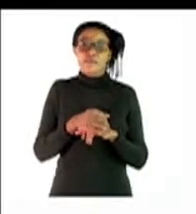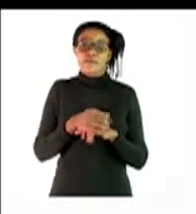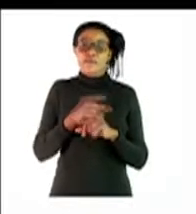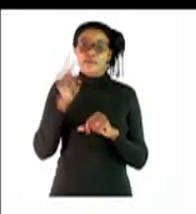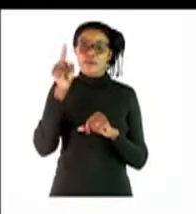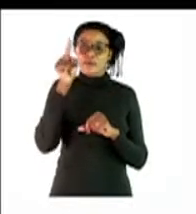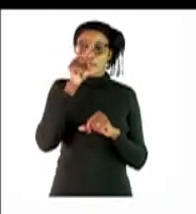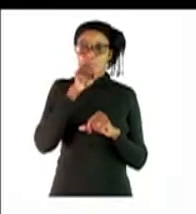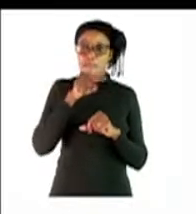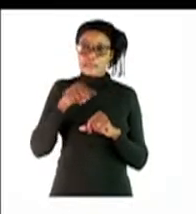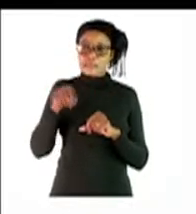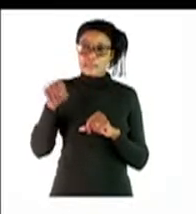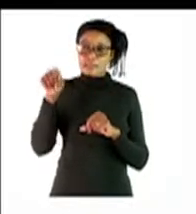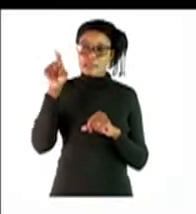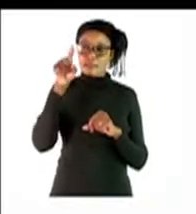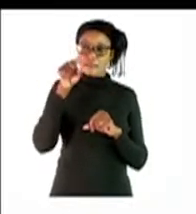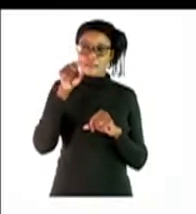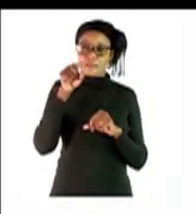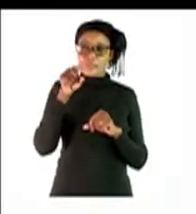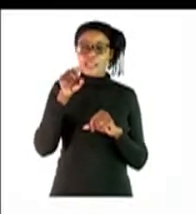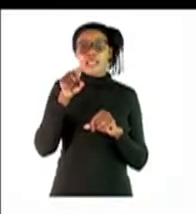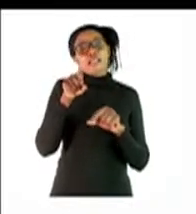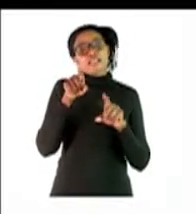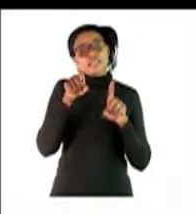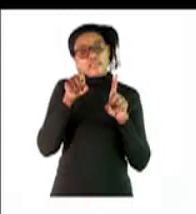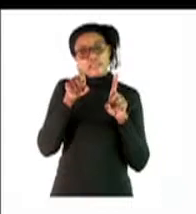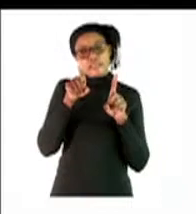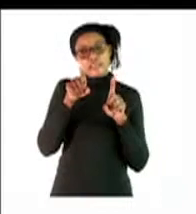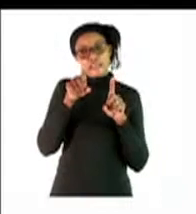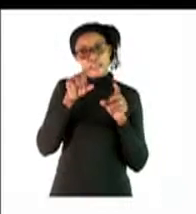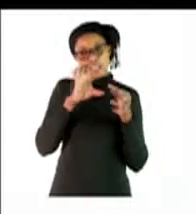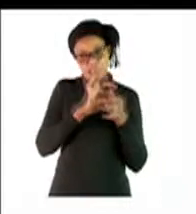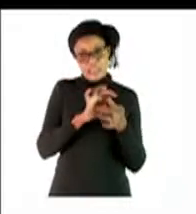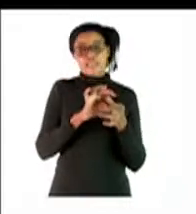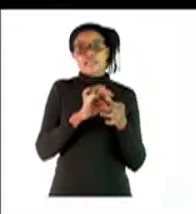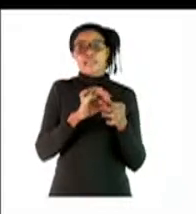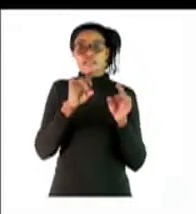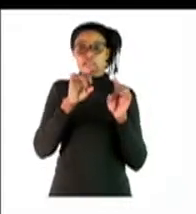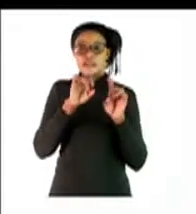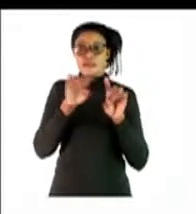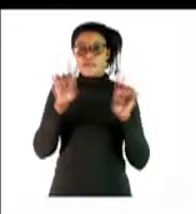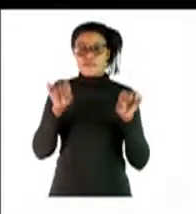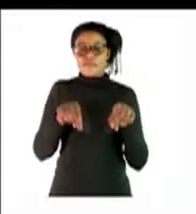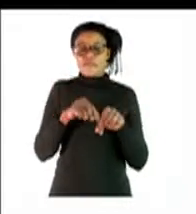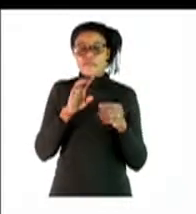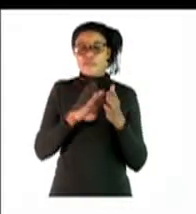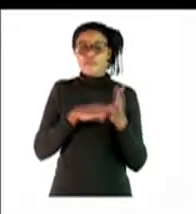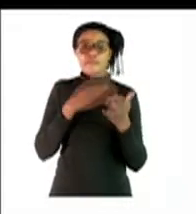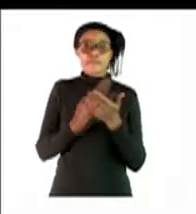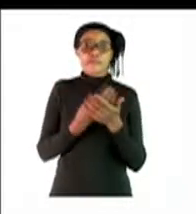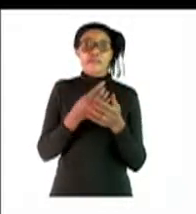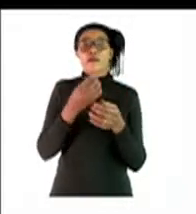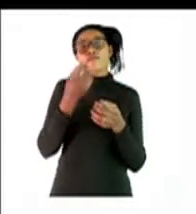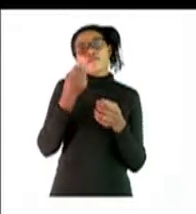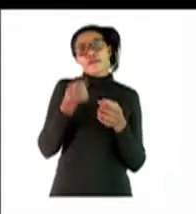Circle the word that matches the picture. Now there are 9